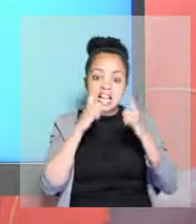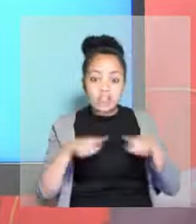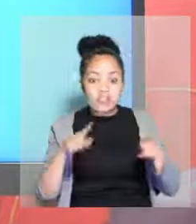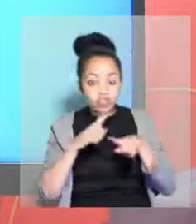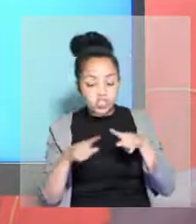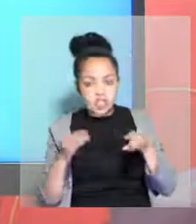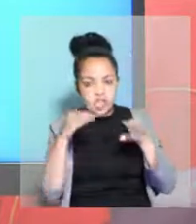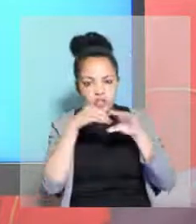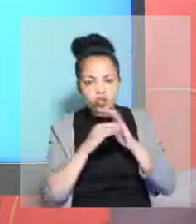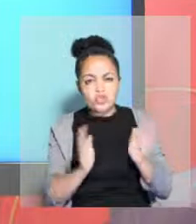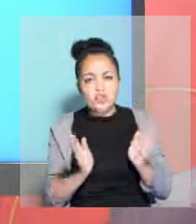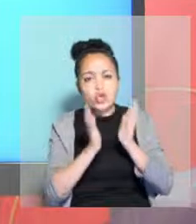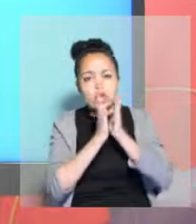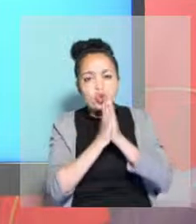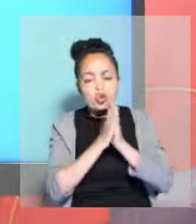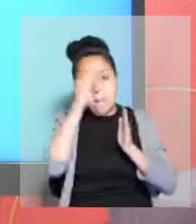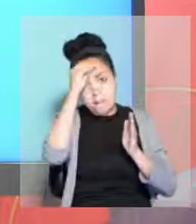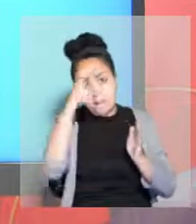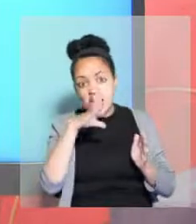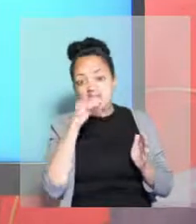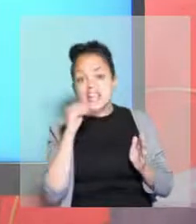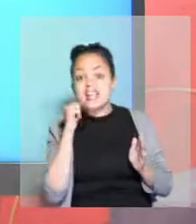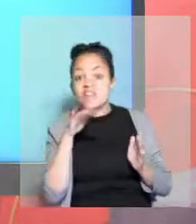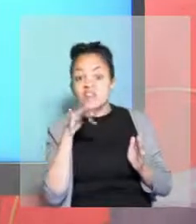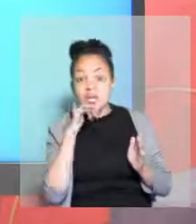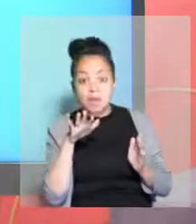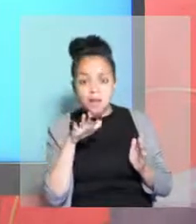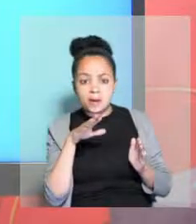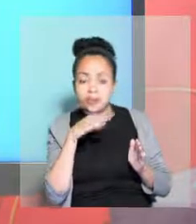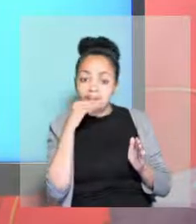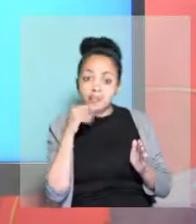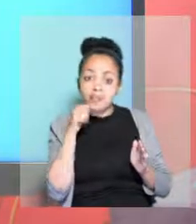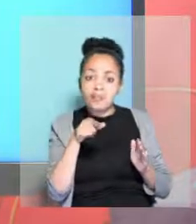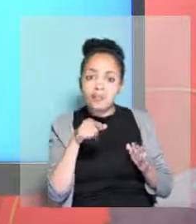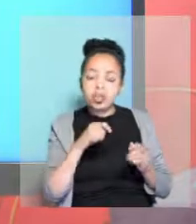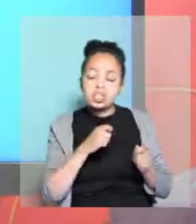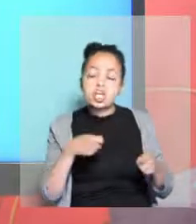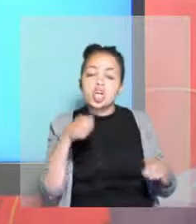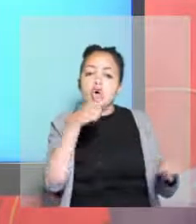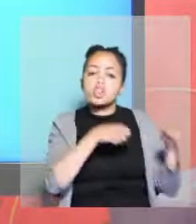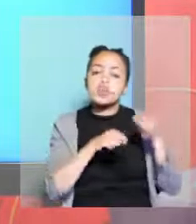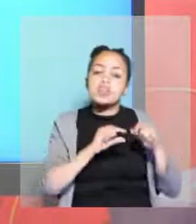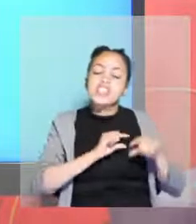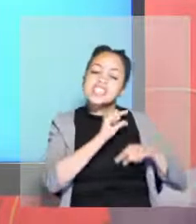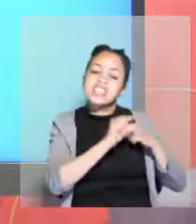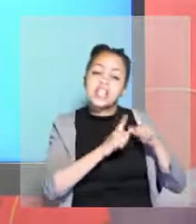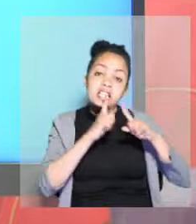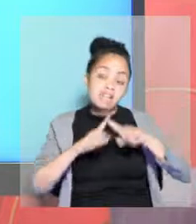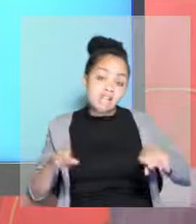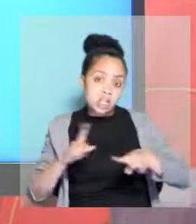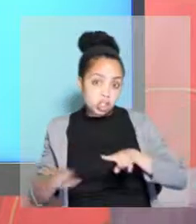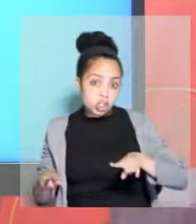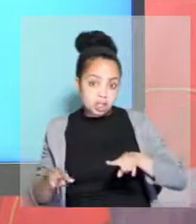evolved, the union of male and the female gametes that can contribute to a genetic variation.